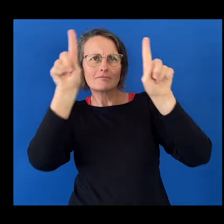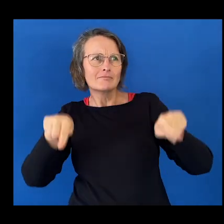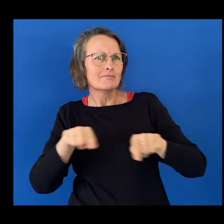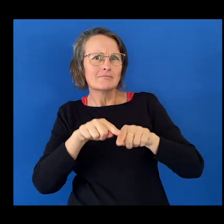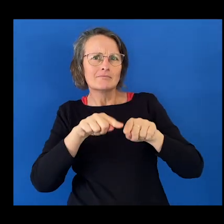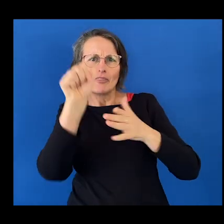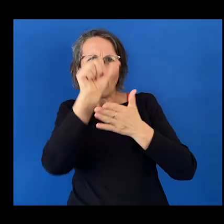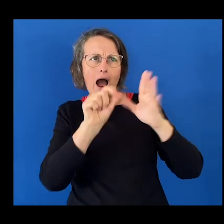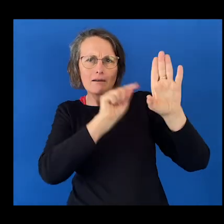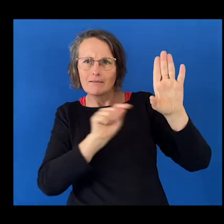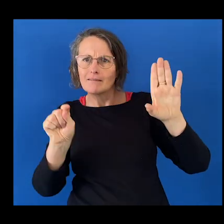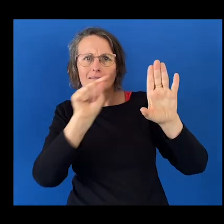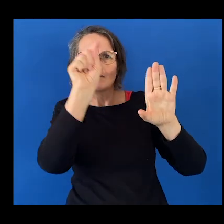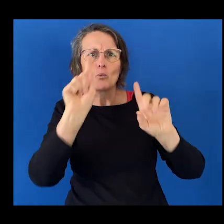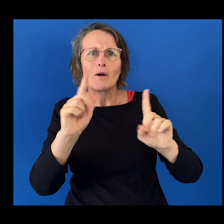you've represented on bark cloth.